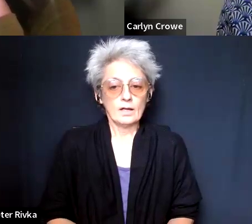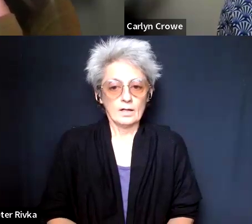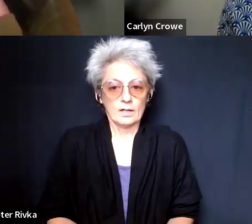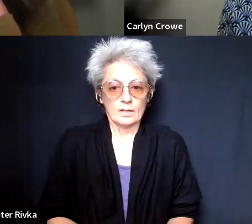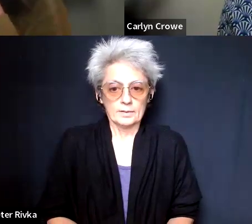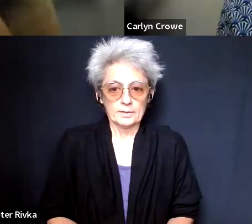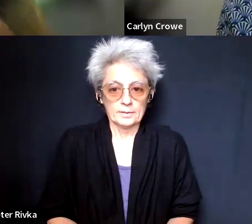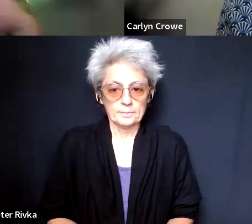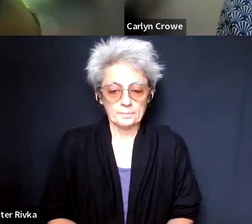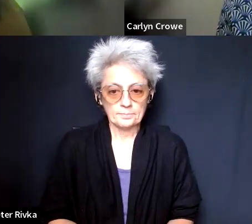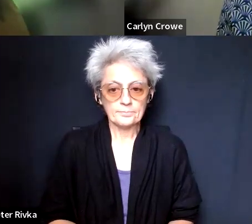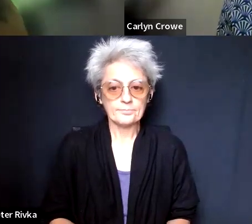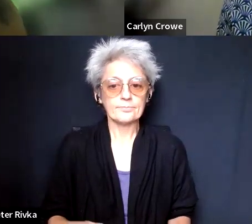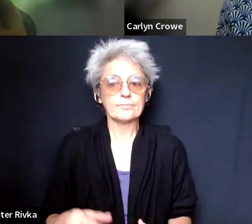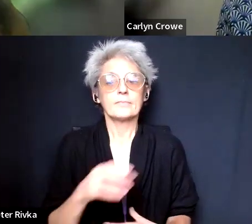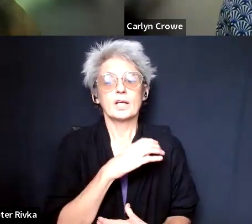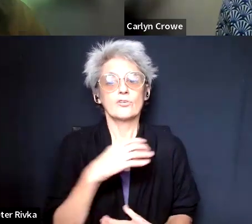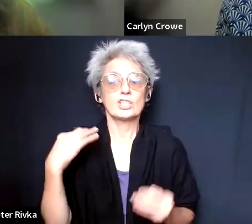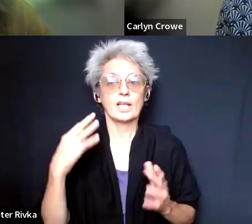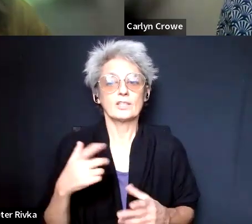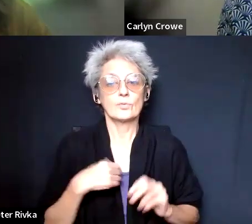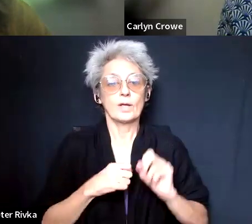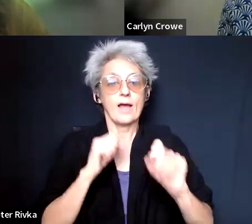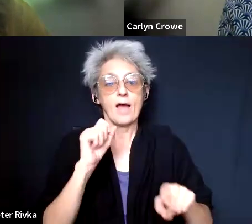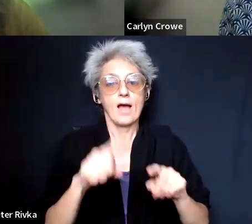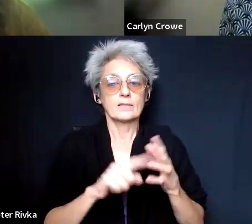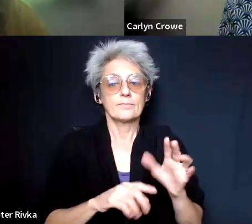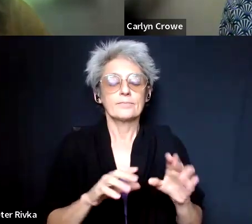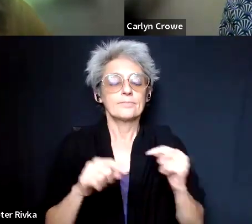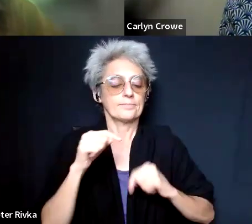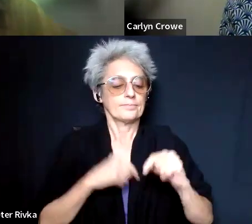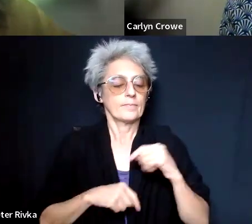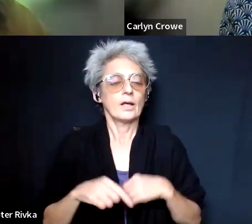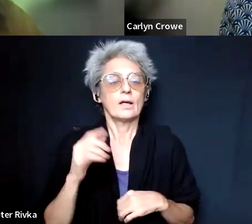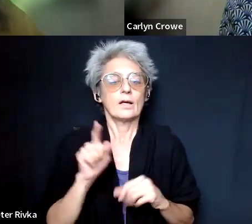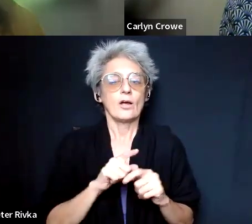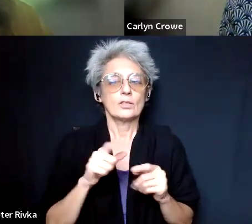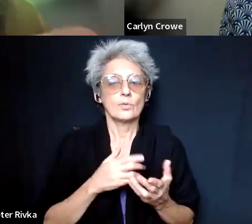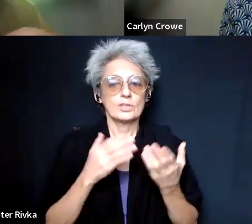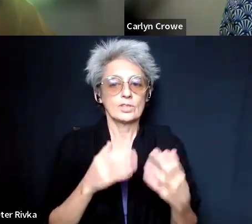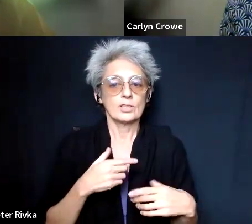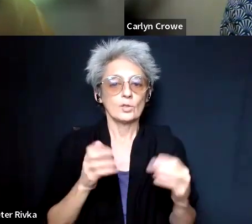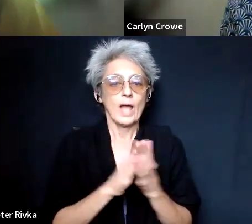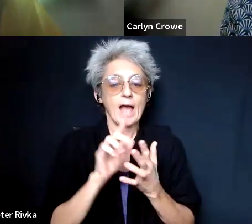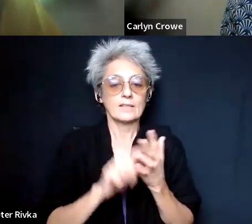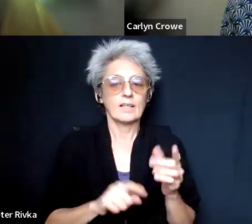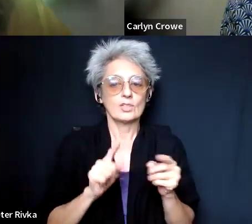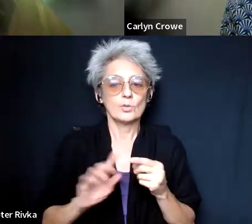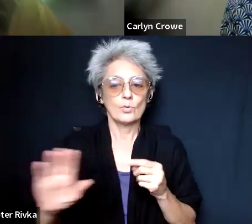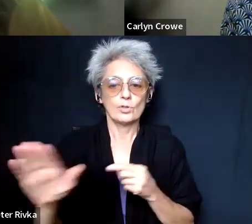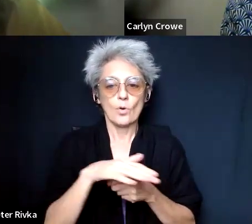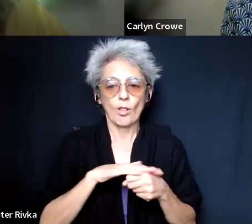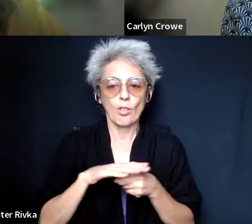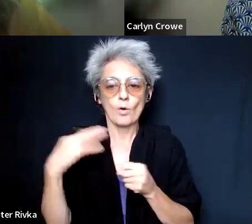posed to the congressional candidates, we also suggest that you ask these to your local candidates, to your candidates for the